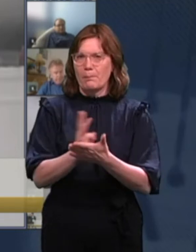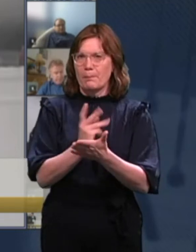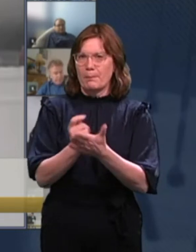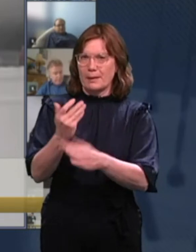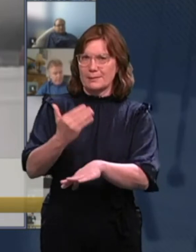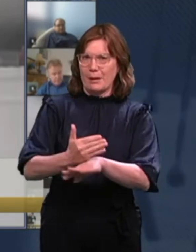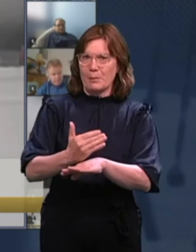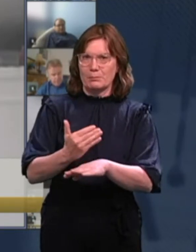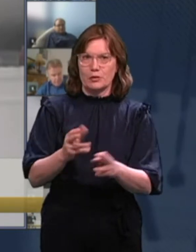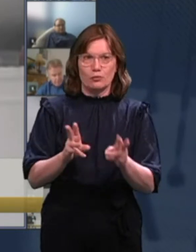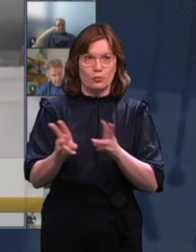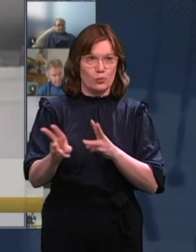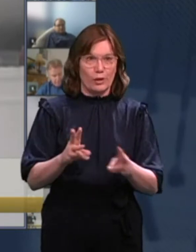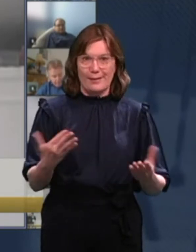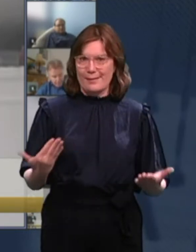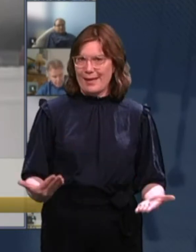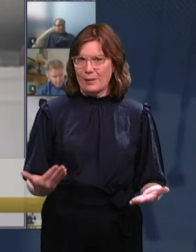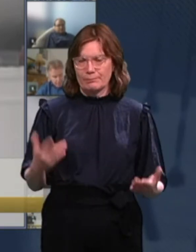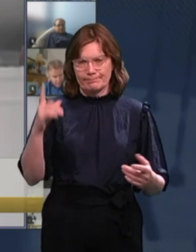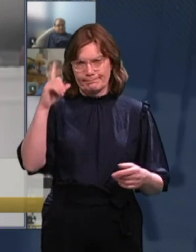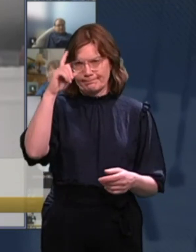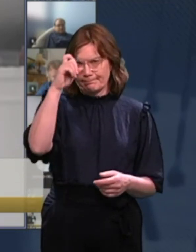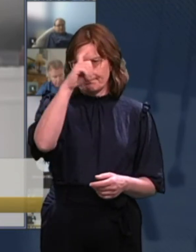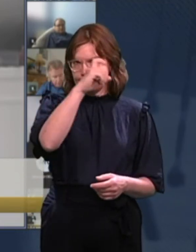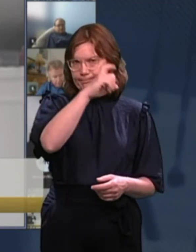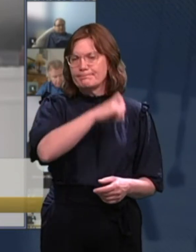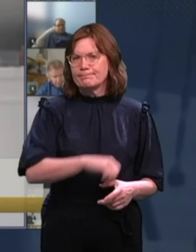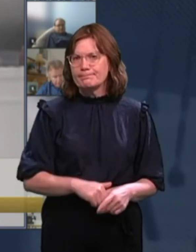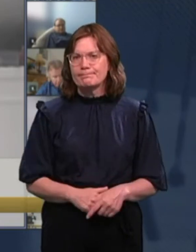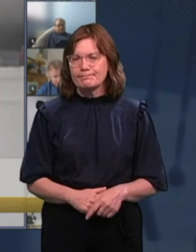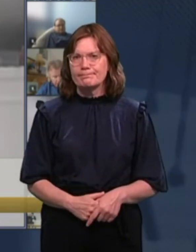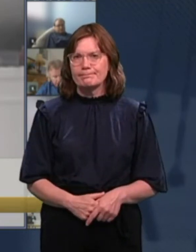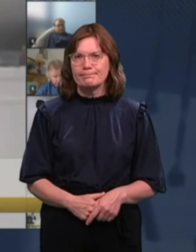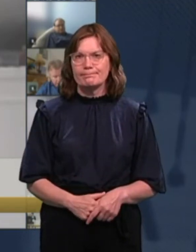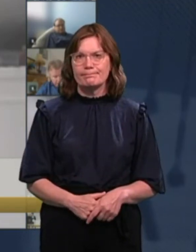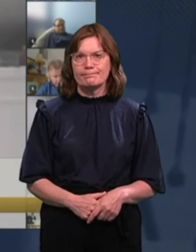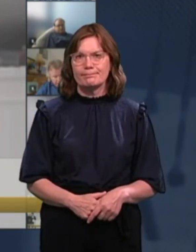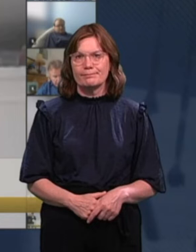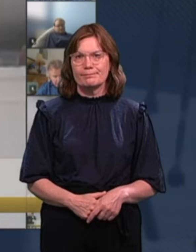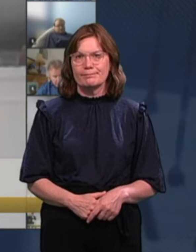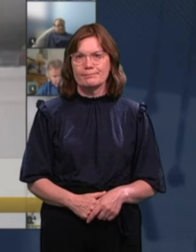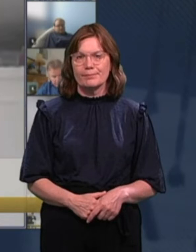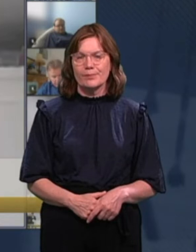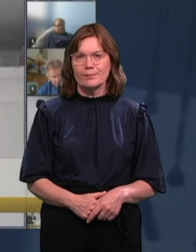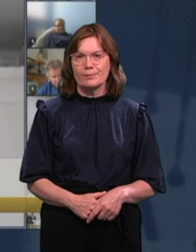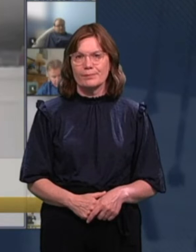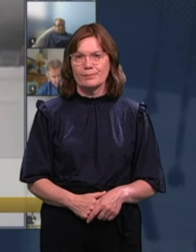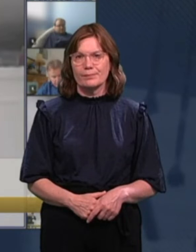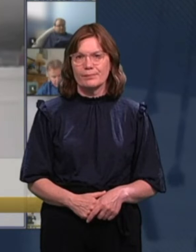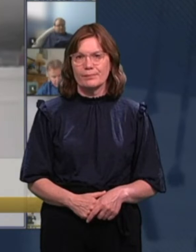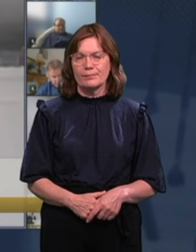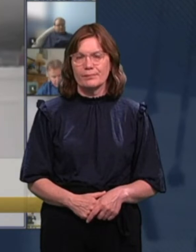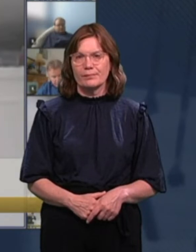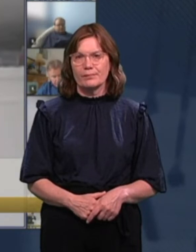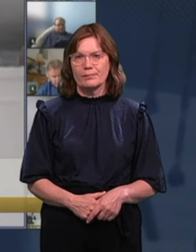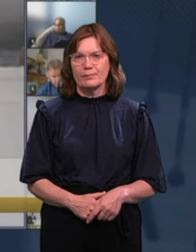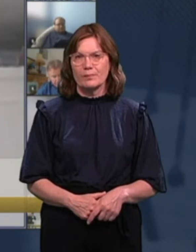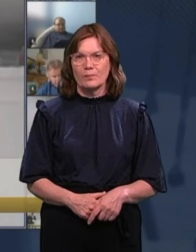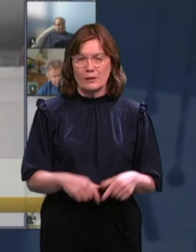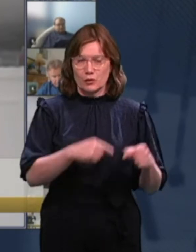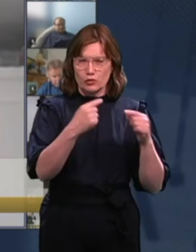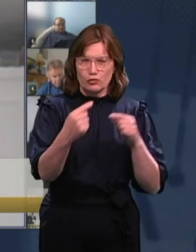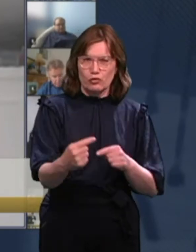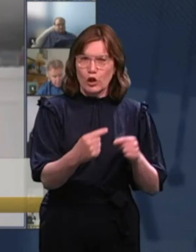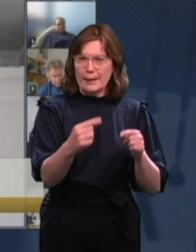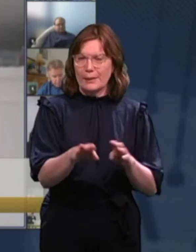work in these days is more harder than ever. Okay. And that's what the struggling part is.